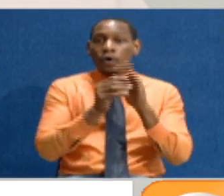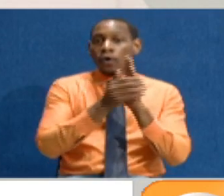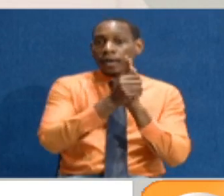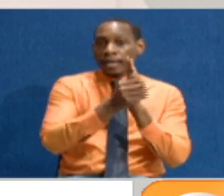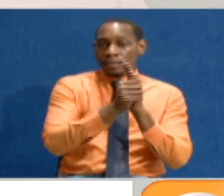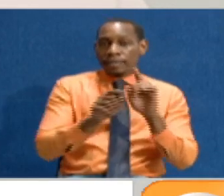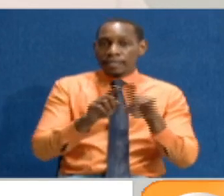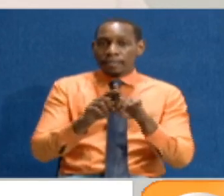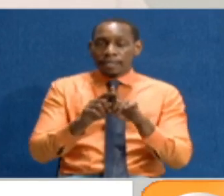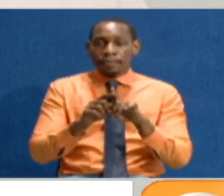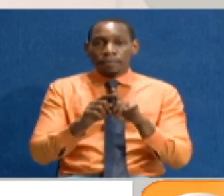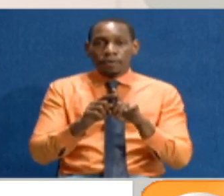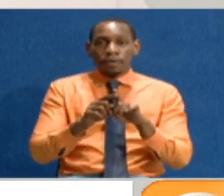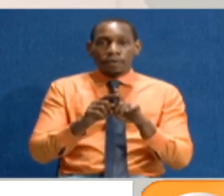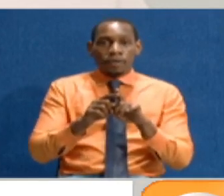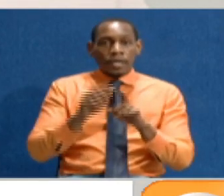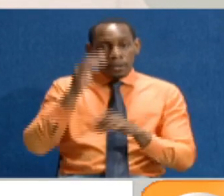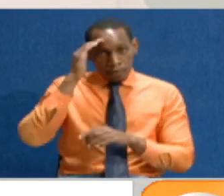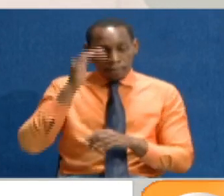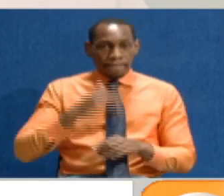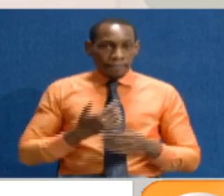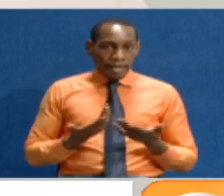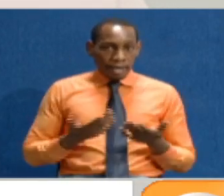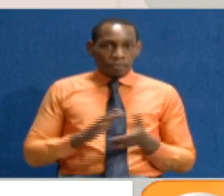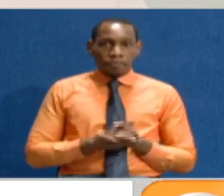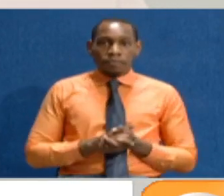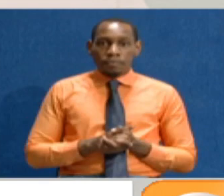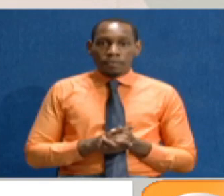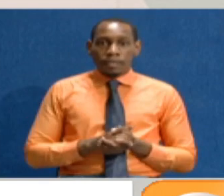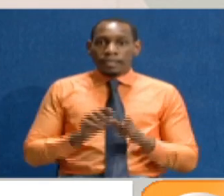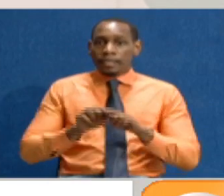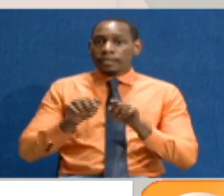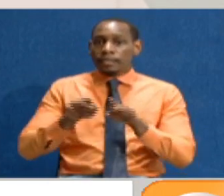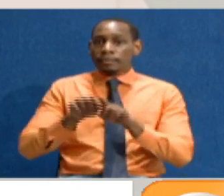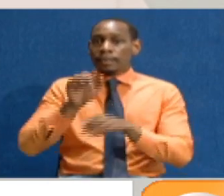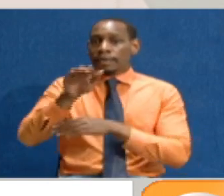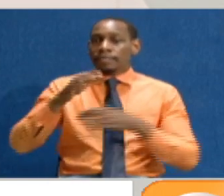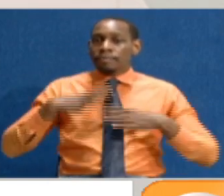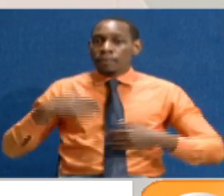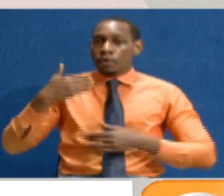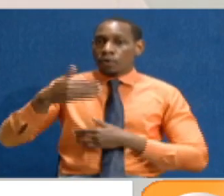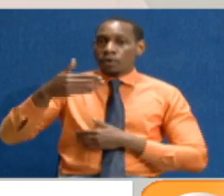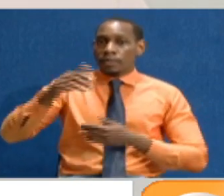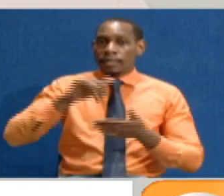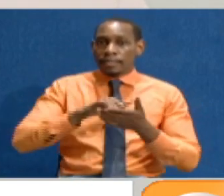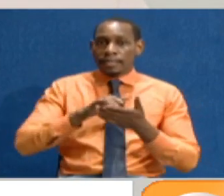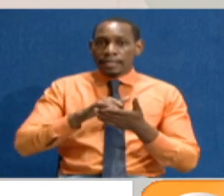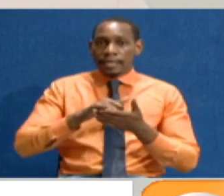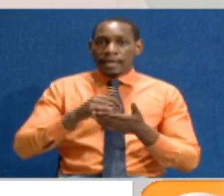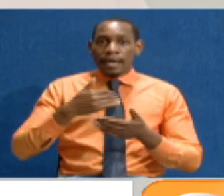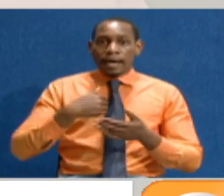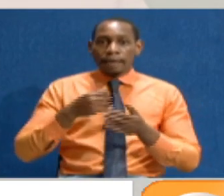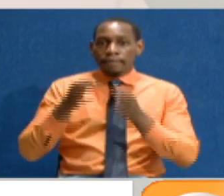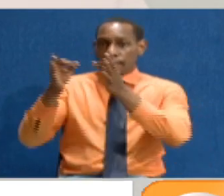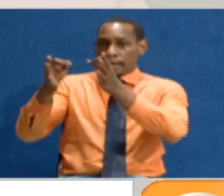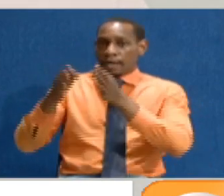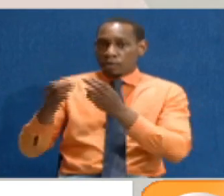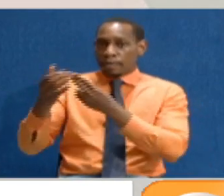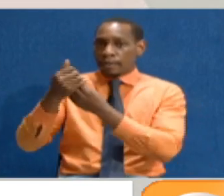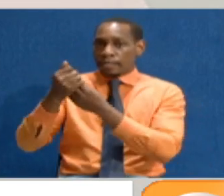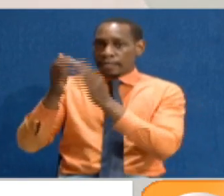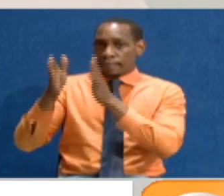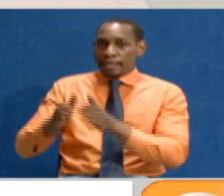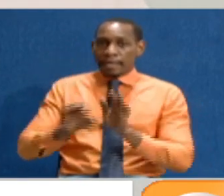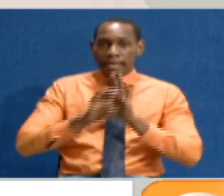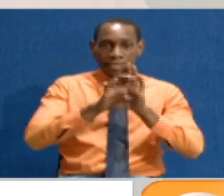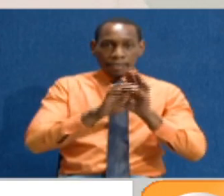experts. We are the ones who know how we are. And the one thing that I've asked people to do over and over again is to get an accountability partner. So for example,